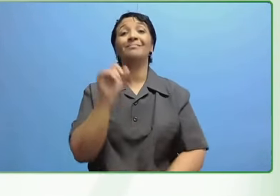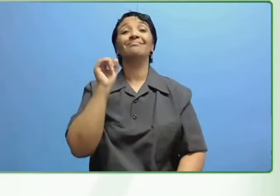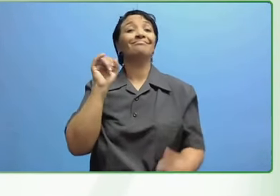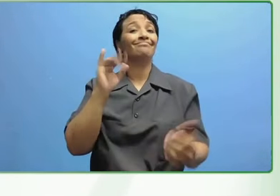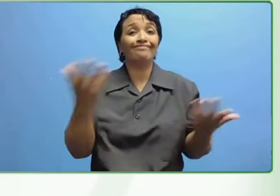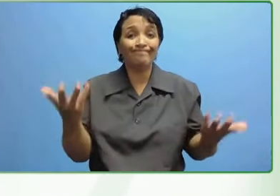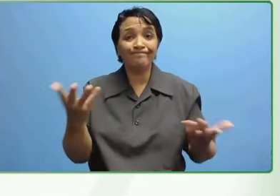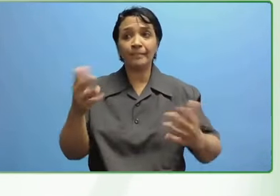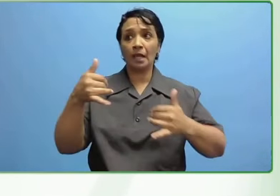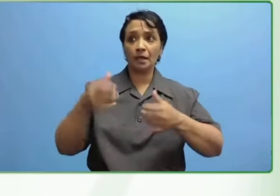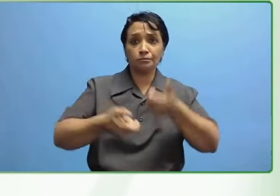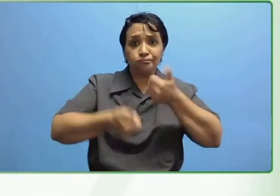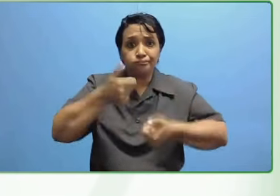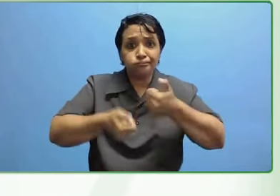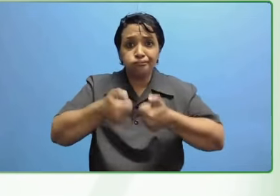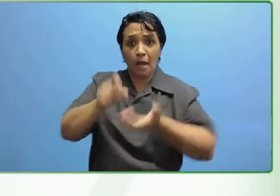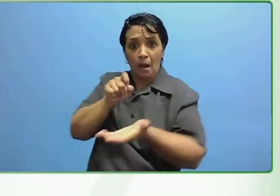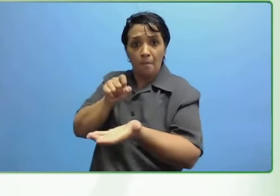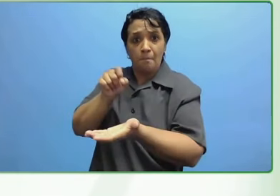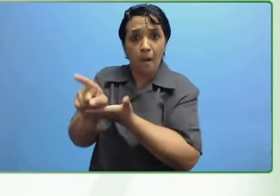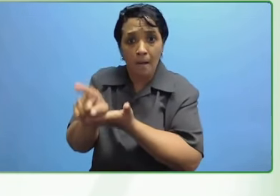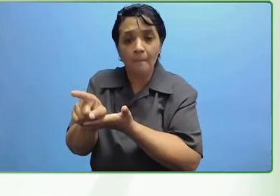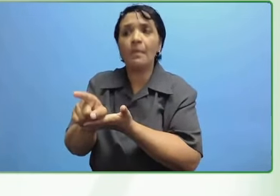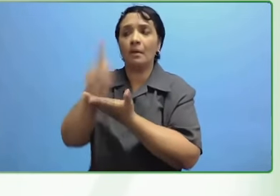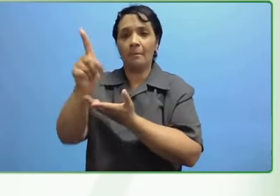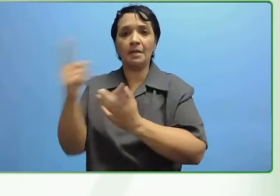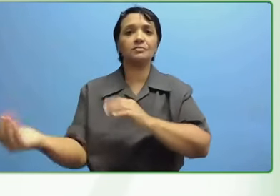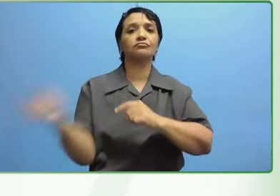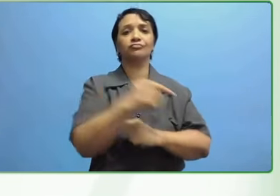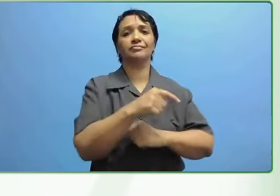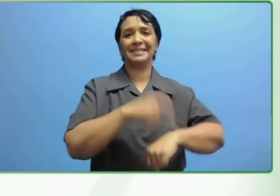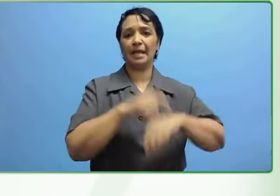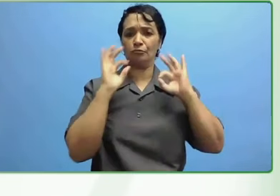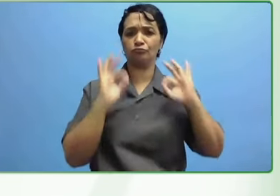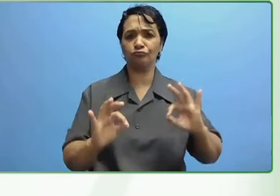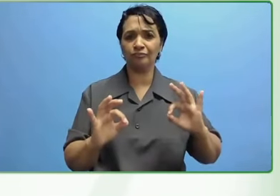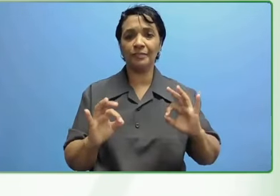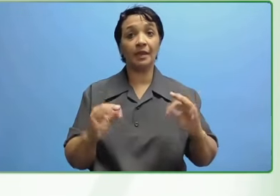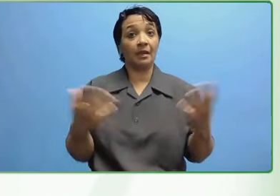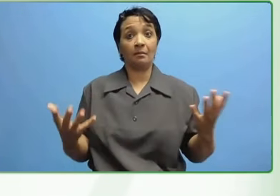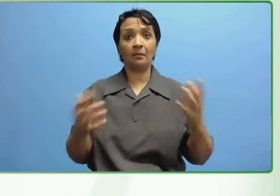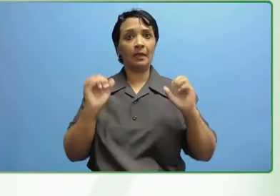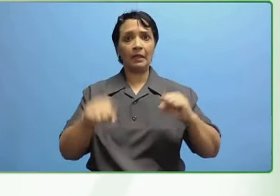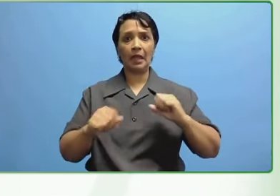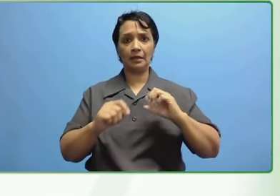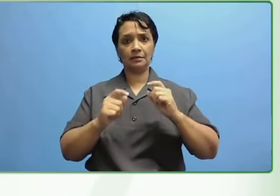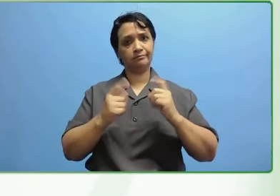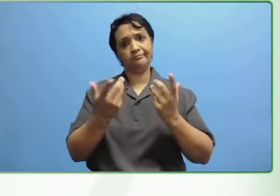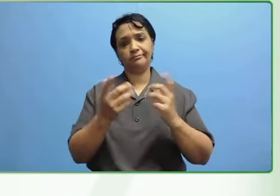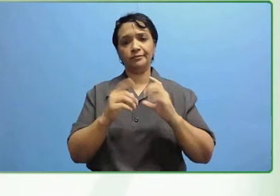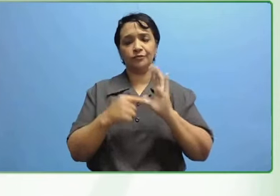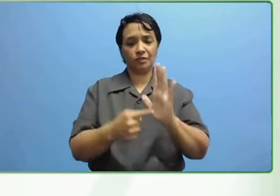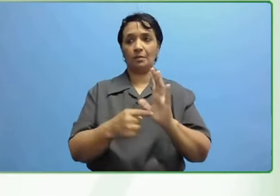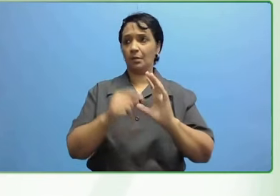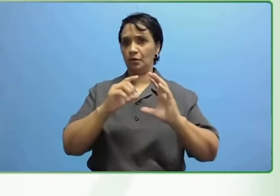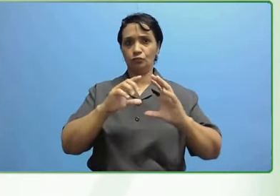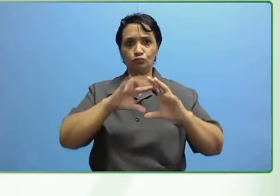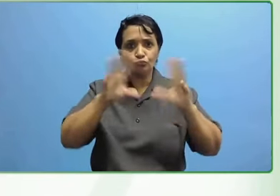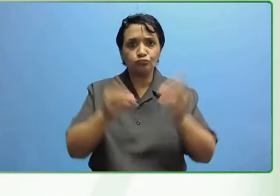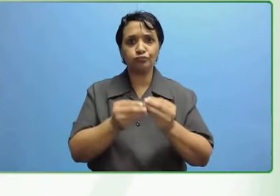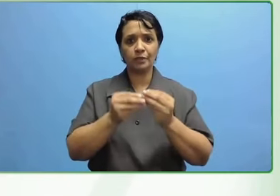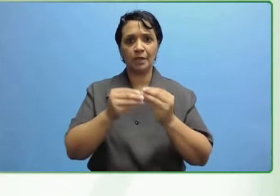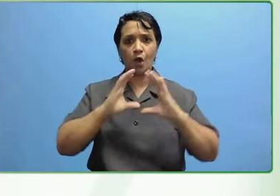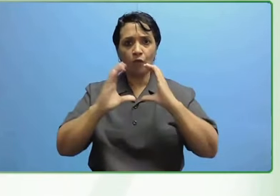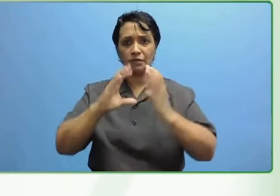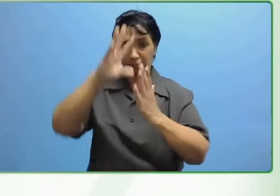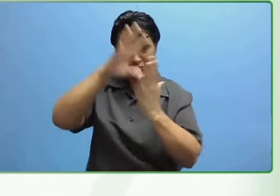text, you respond in real-time text. Mm-hmm. When you receive total conversation in a call, you respond using total conversation. This